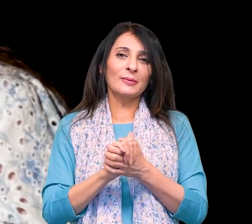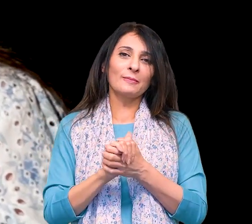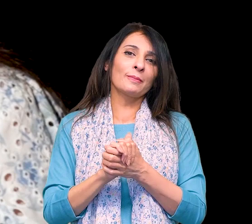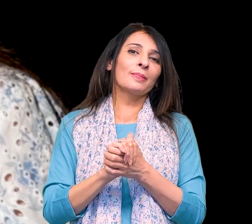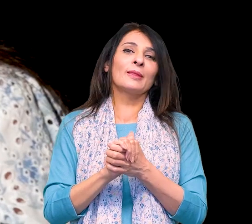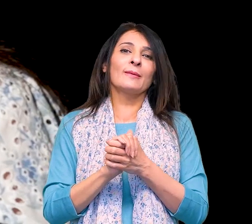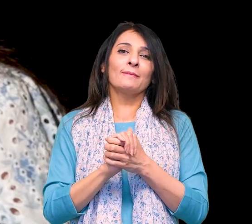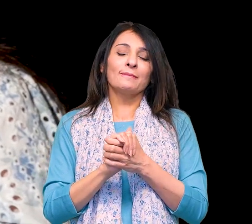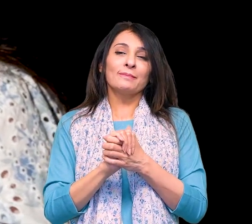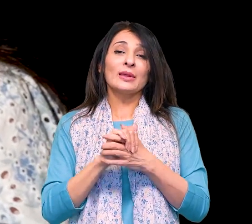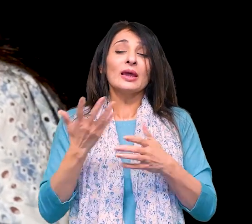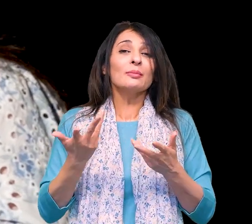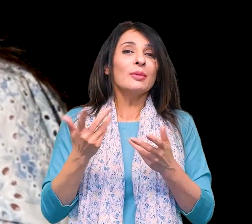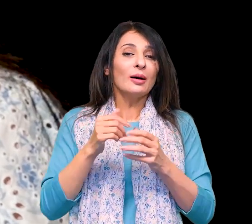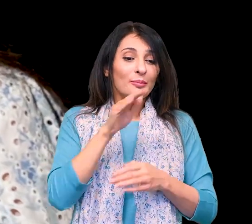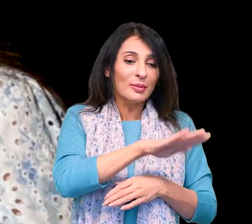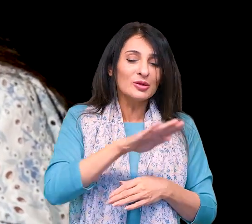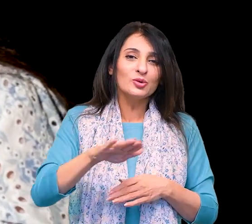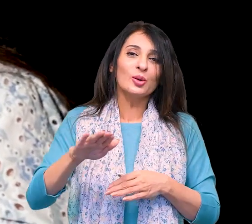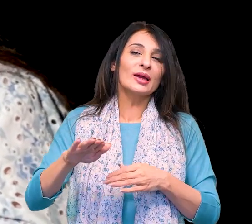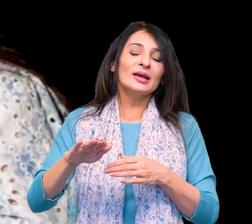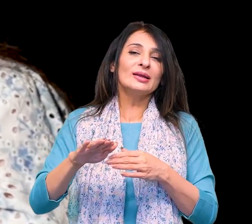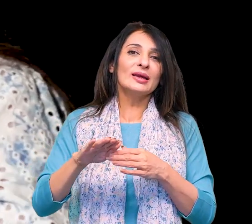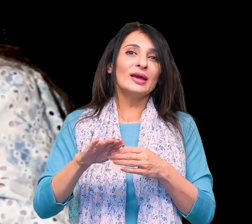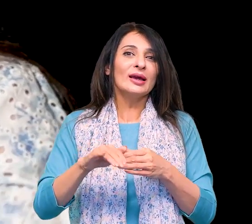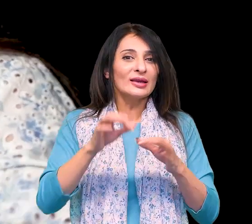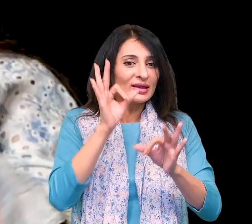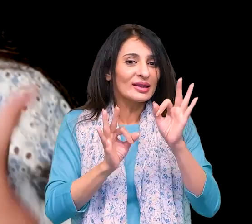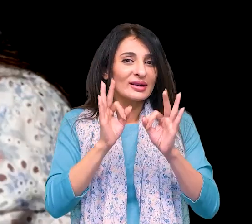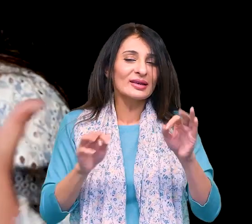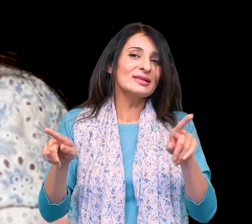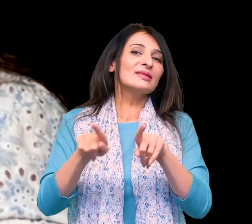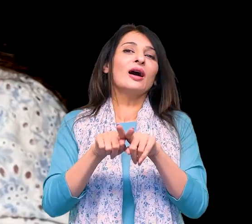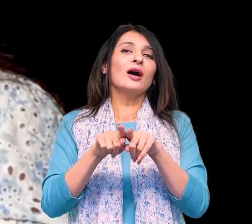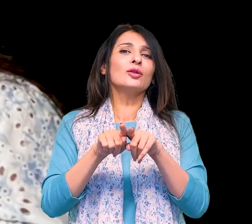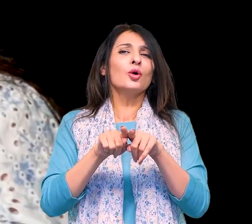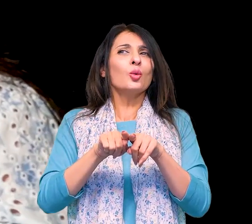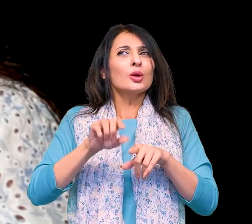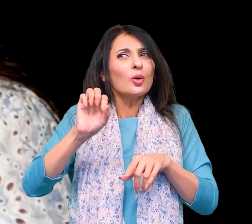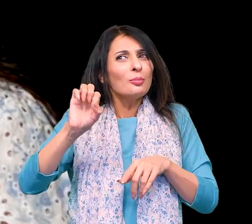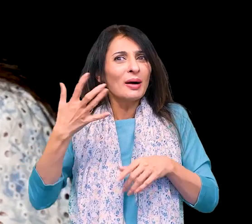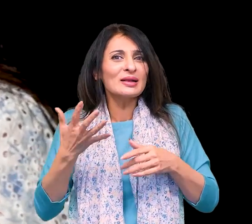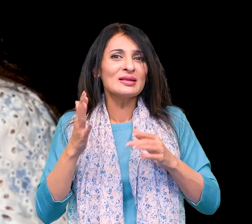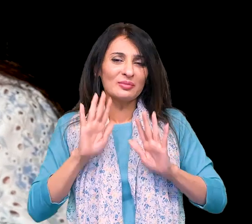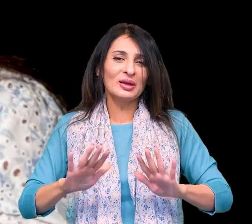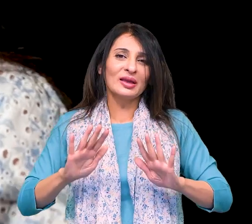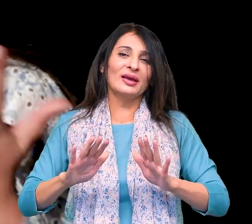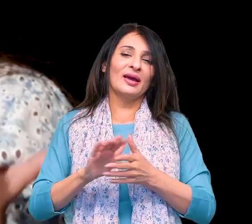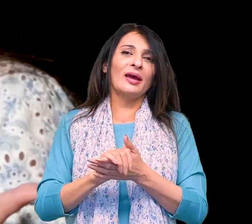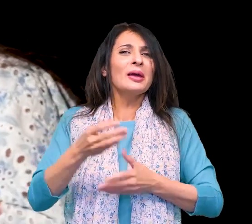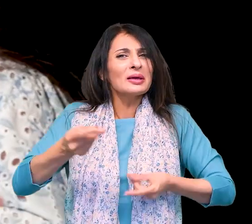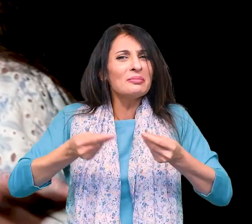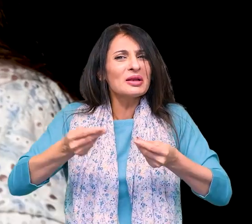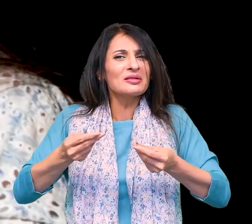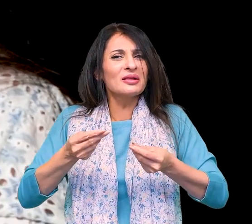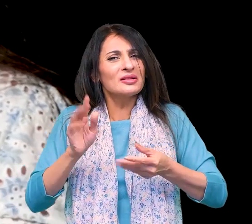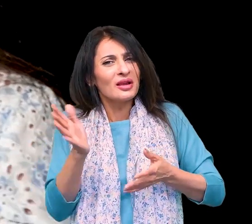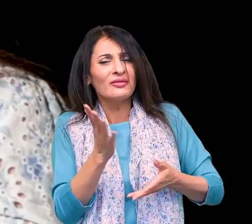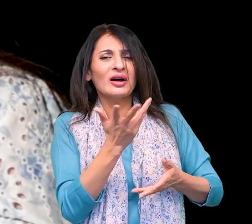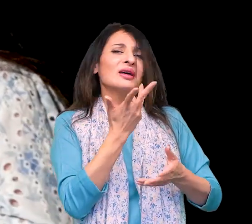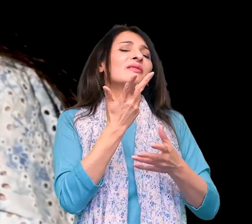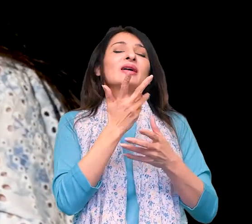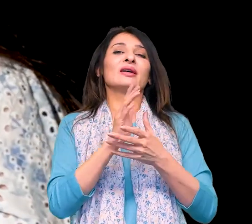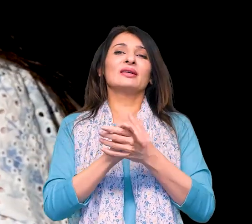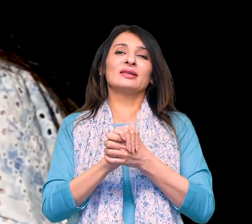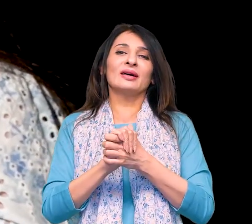far. And honestly, there are hundreds of ammis who actually began their businesses on Scaryammi. So, like another ammi